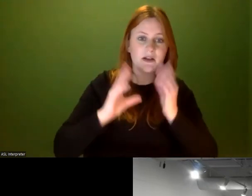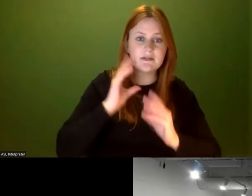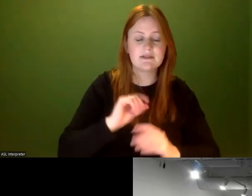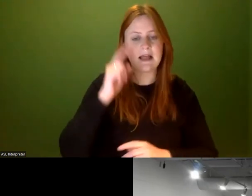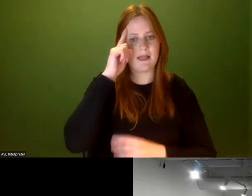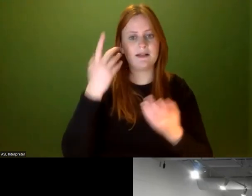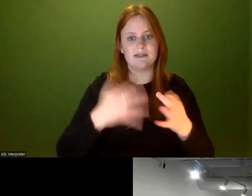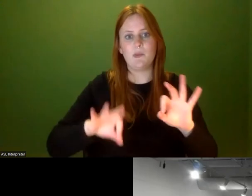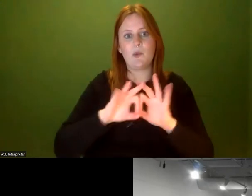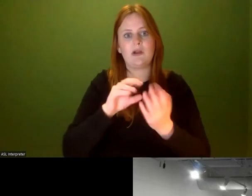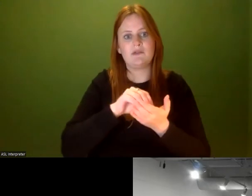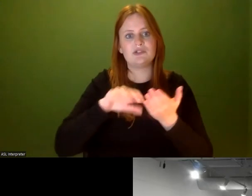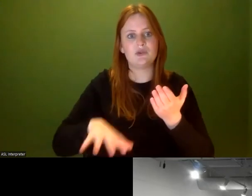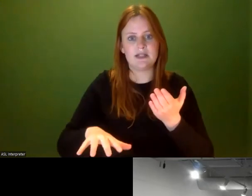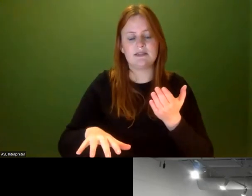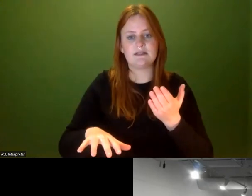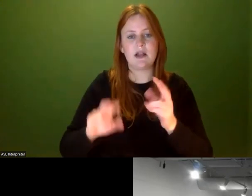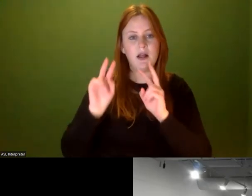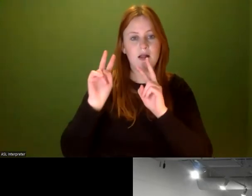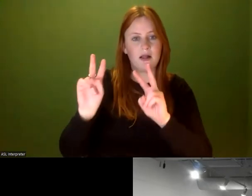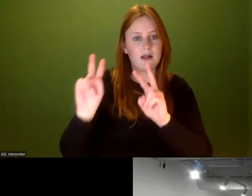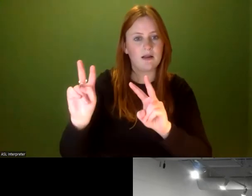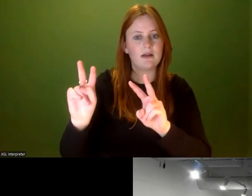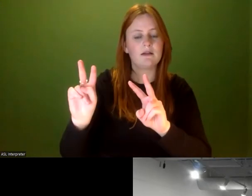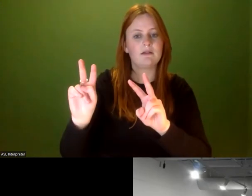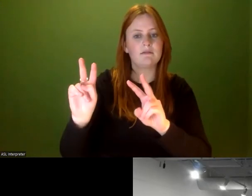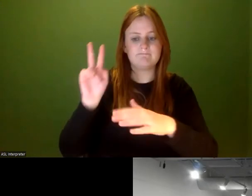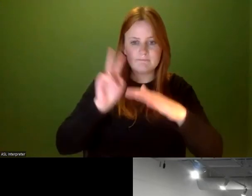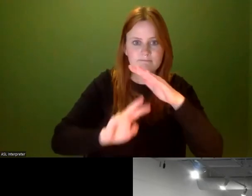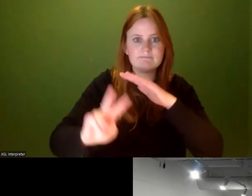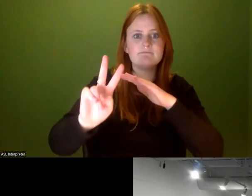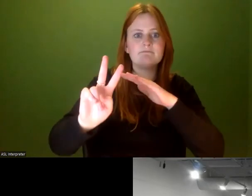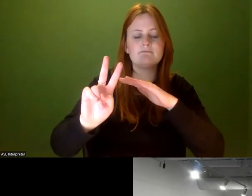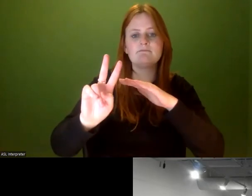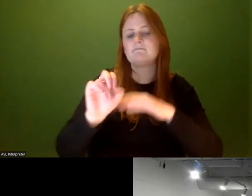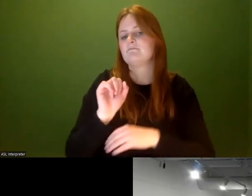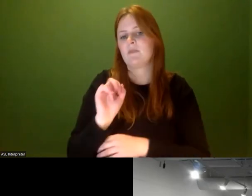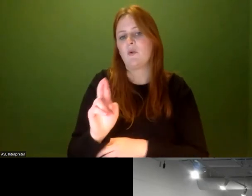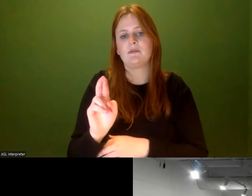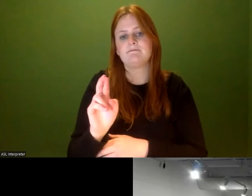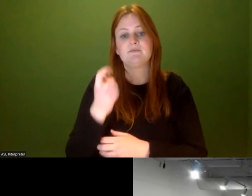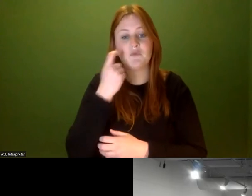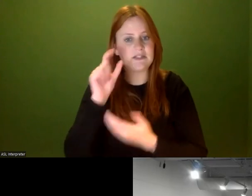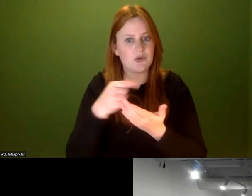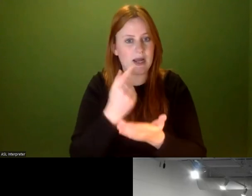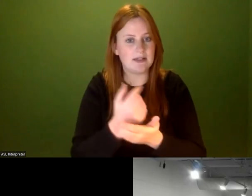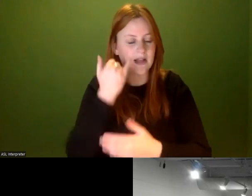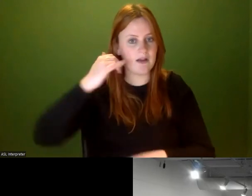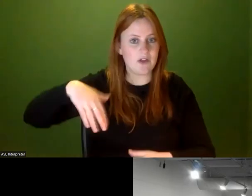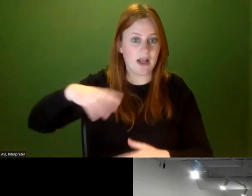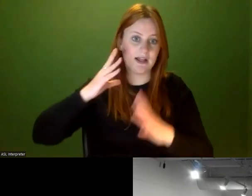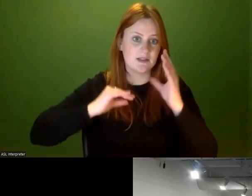for students to look ahead to that, or recent grads, if they aren't doing it already.